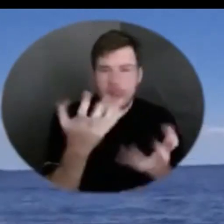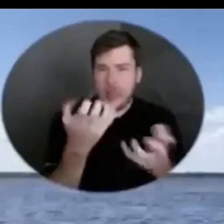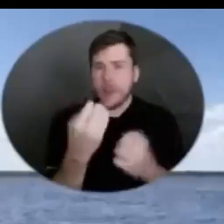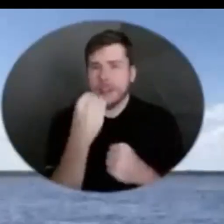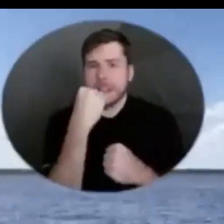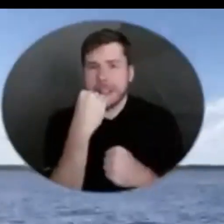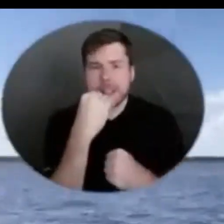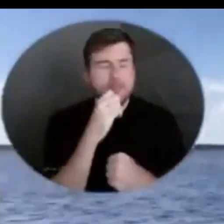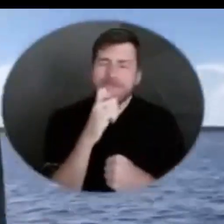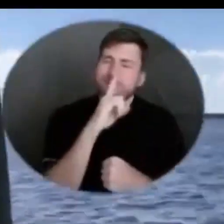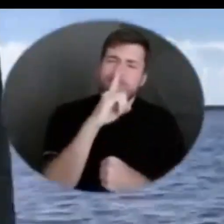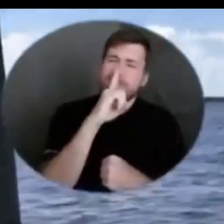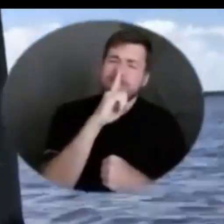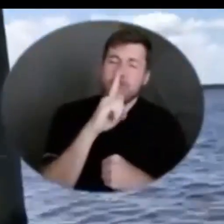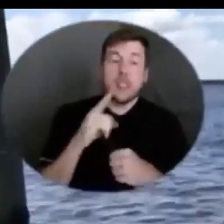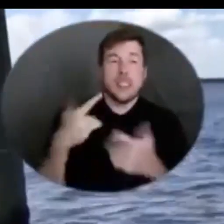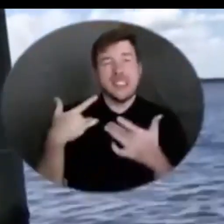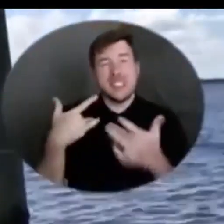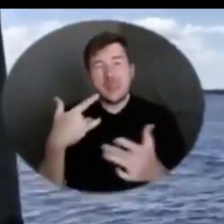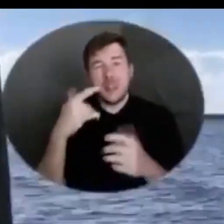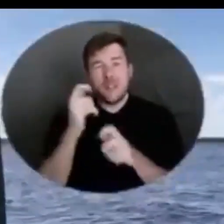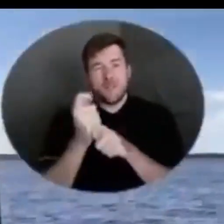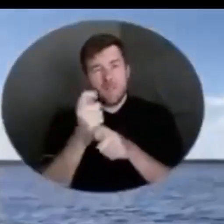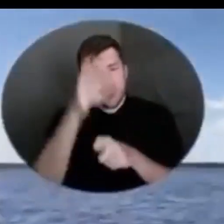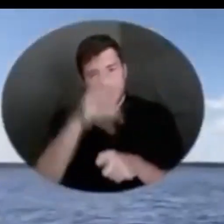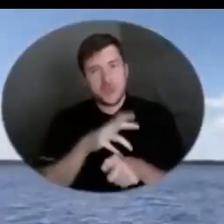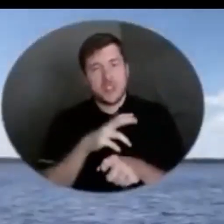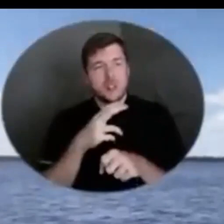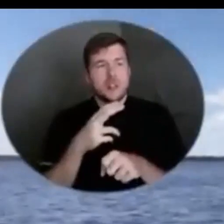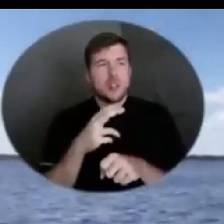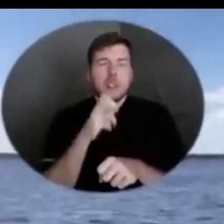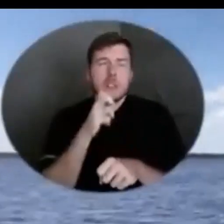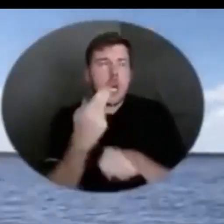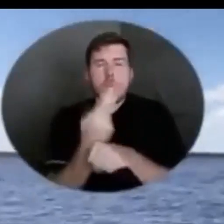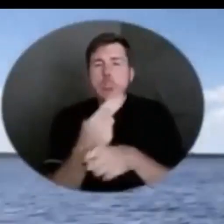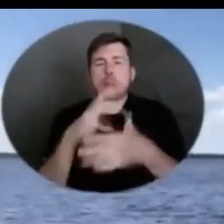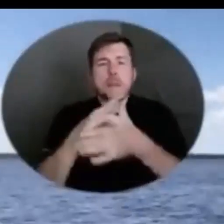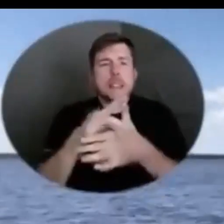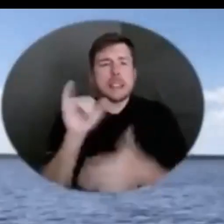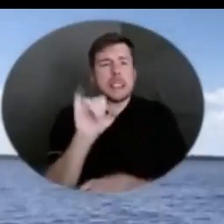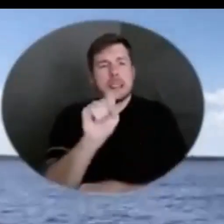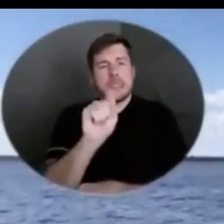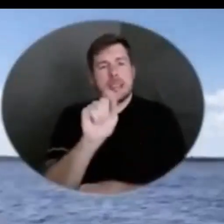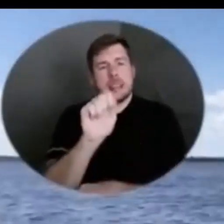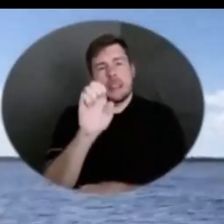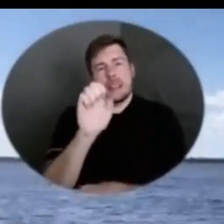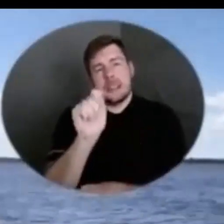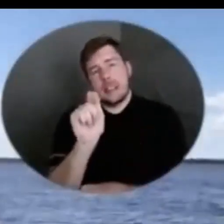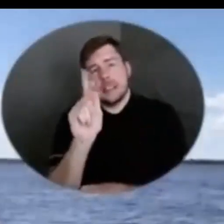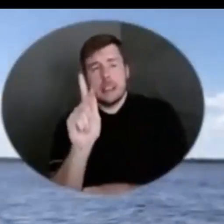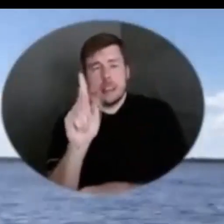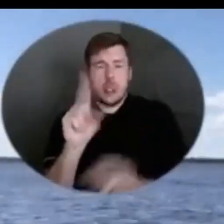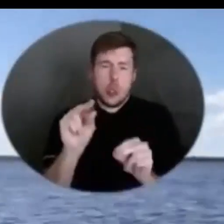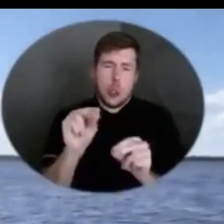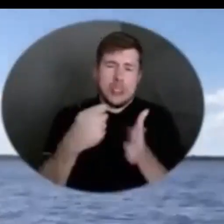out. So typically, a lot of fishermen use things that they're not going to go out there and put a T-bone steak on it because that costs a lot. But what